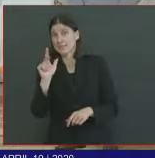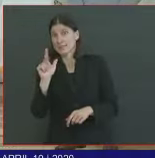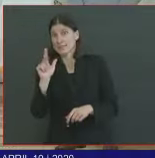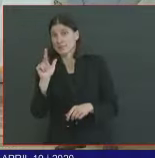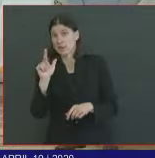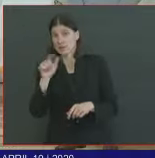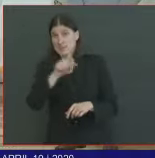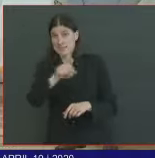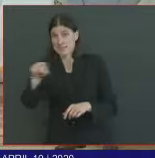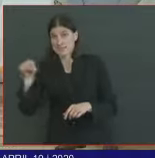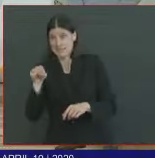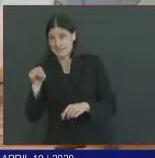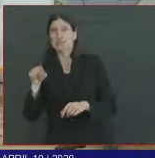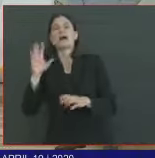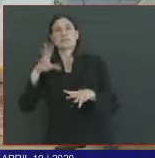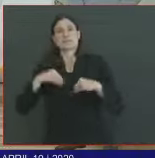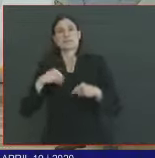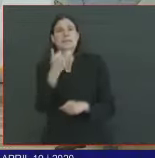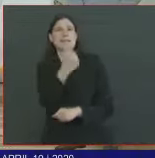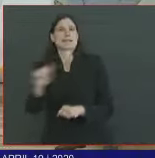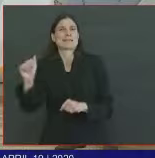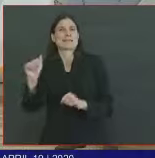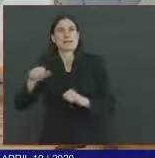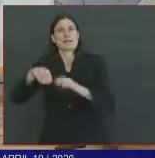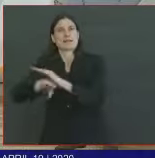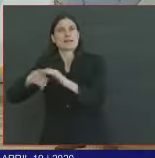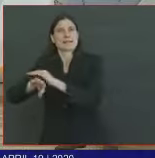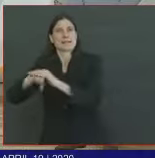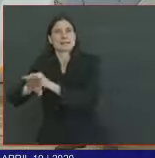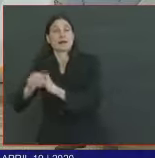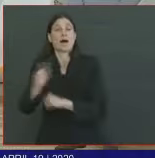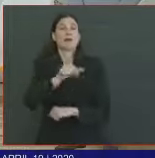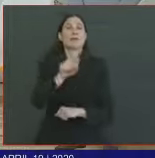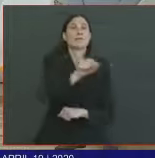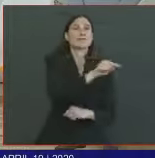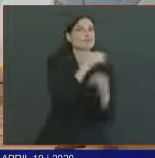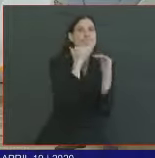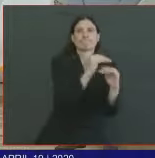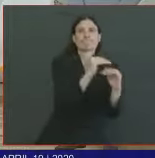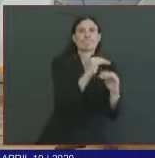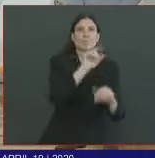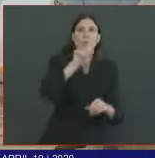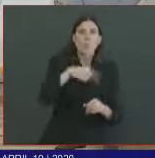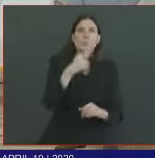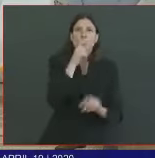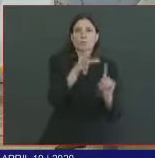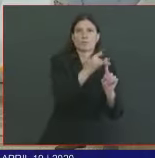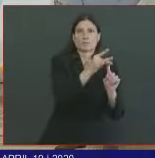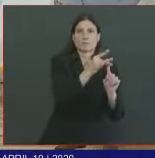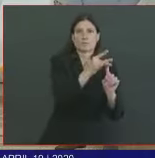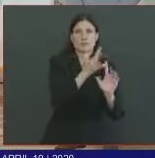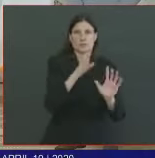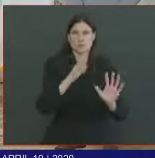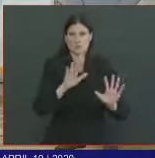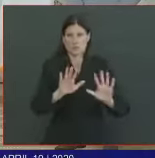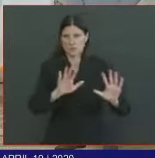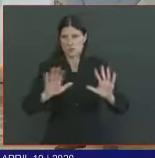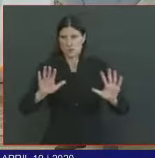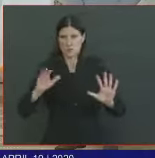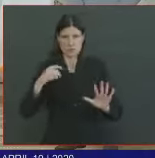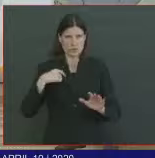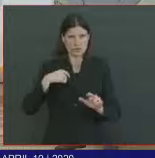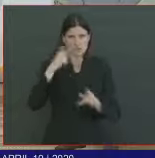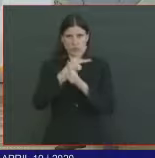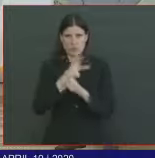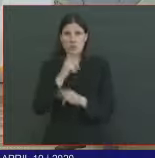have an evaluation done. Now, it might be from your car, where a doctor or nurse practitioner or physician assistant might come up to your car and listen to your heart and